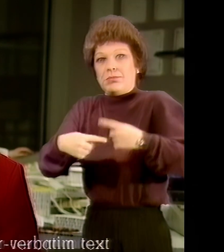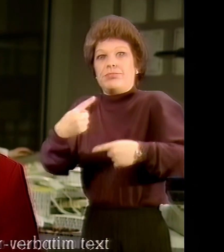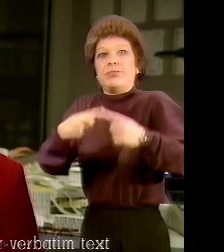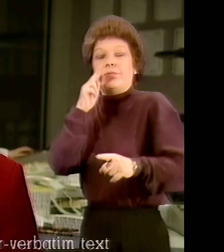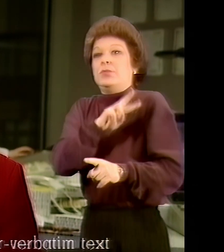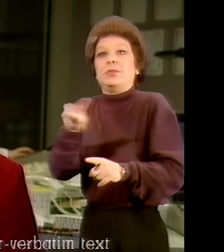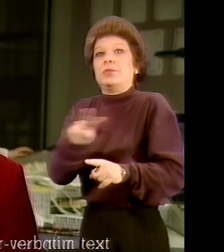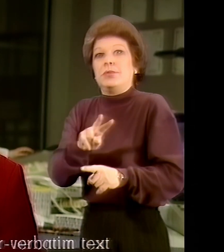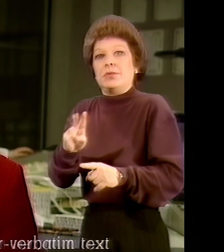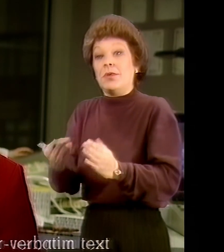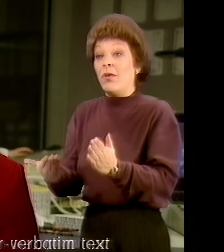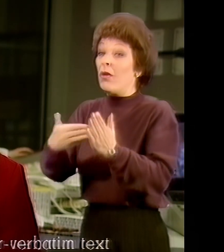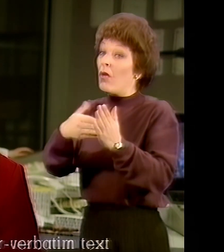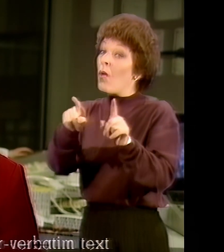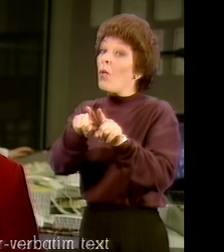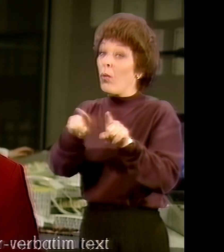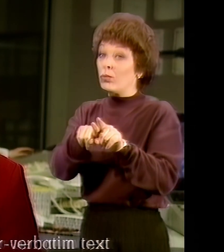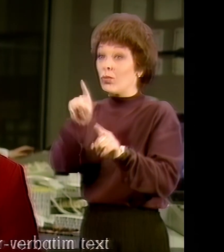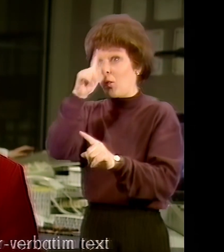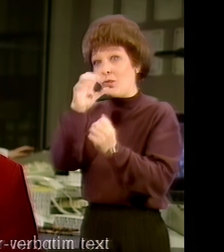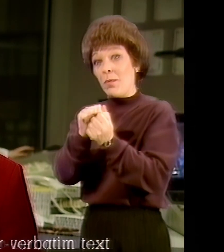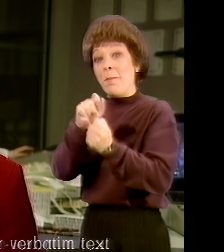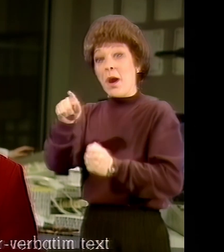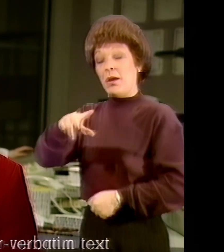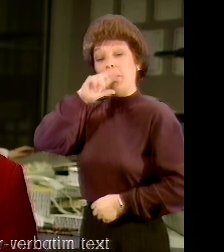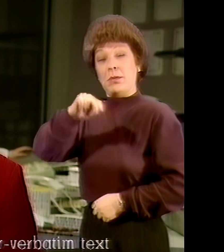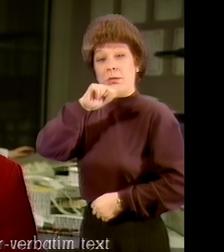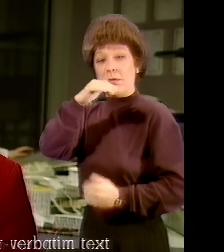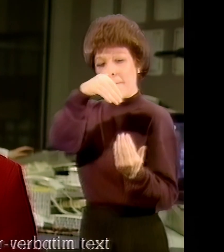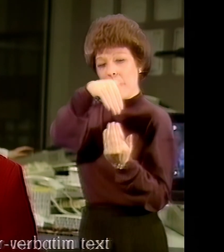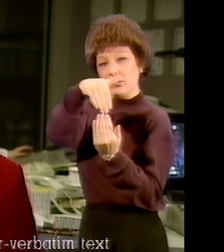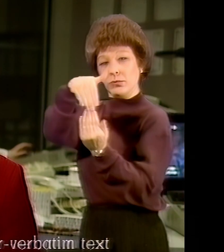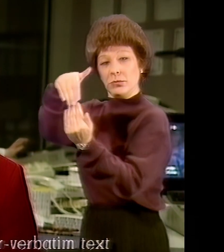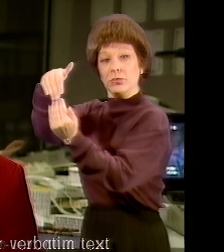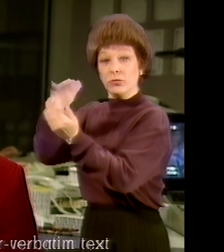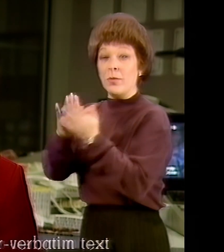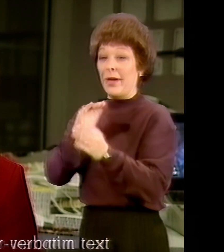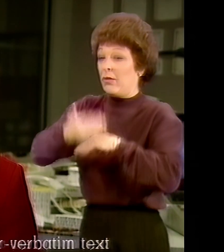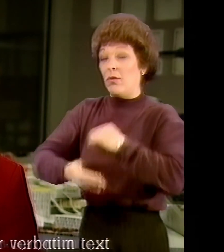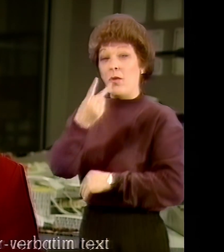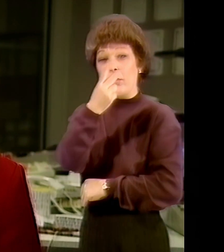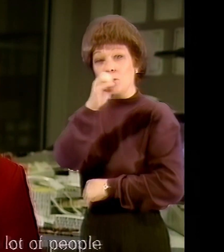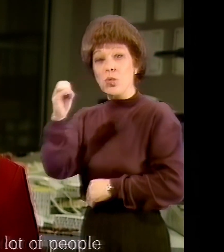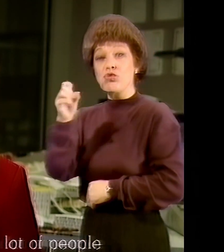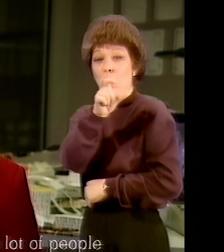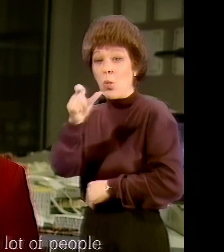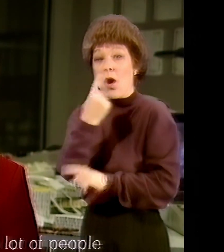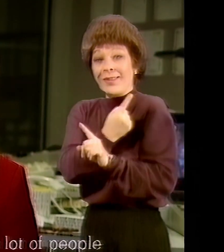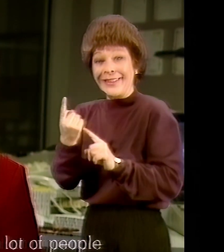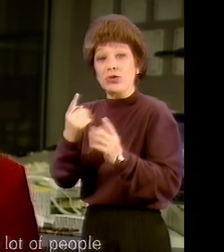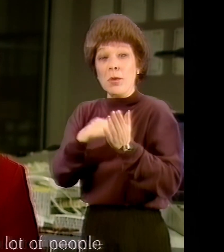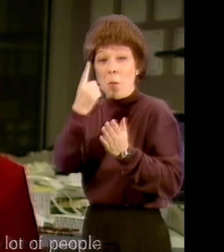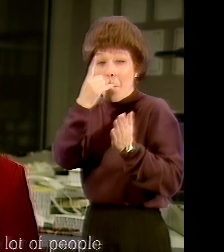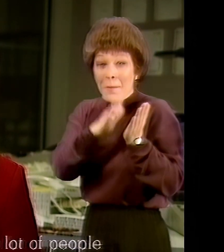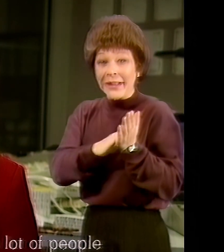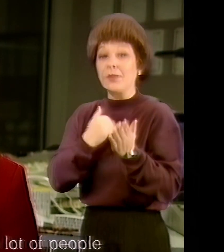And add to that the fact that this was near verbatim text, coming at over 200 words a minute. We were asking a lot